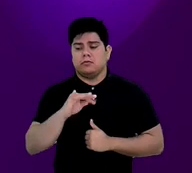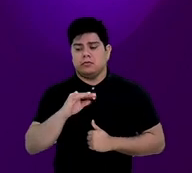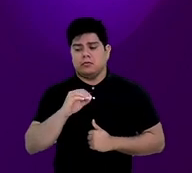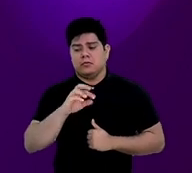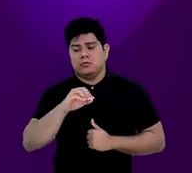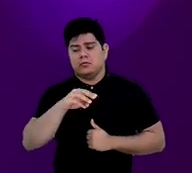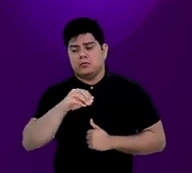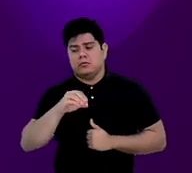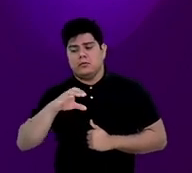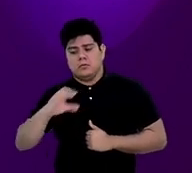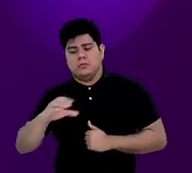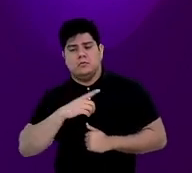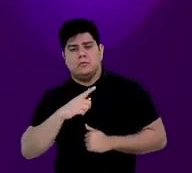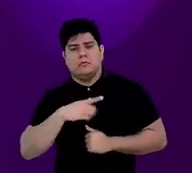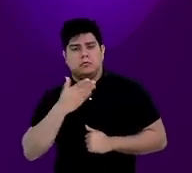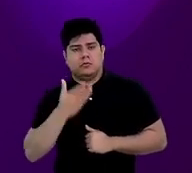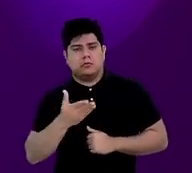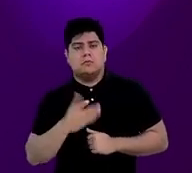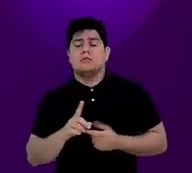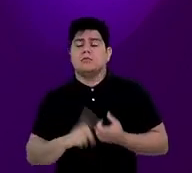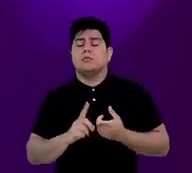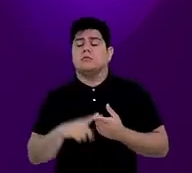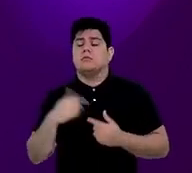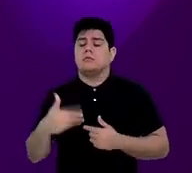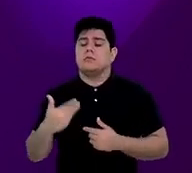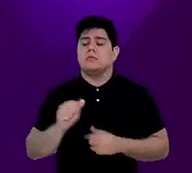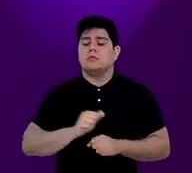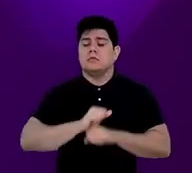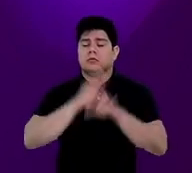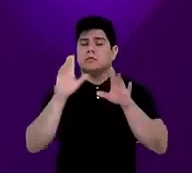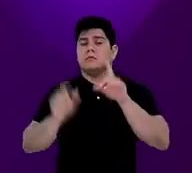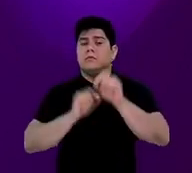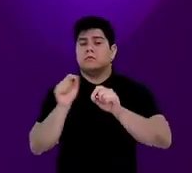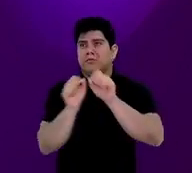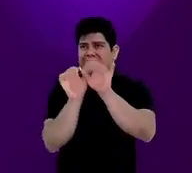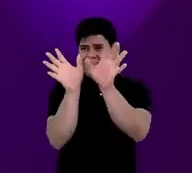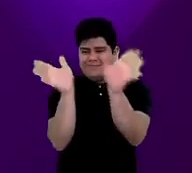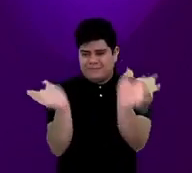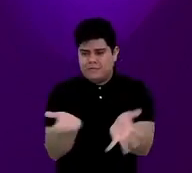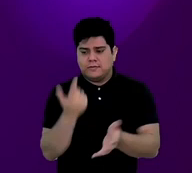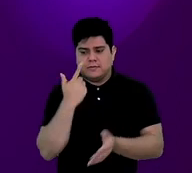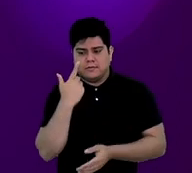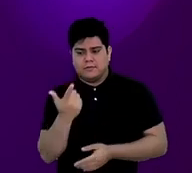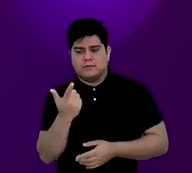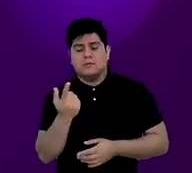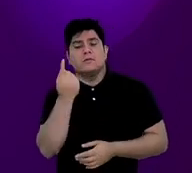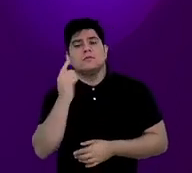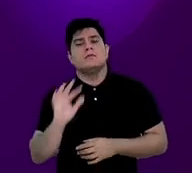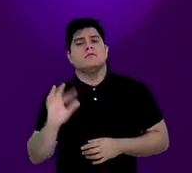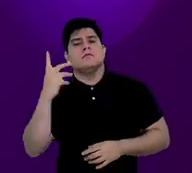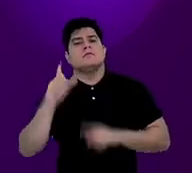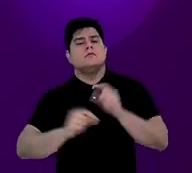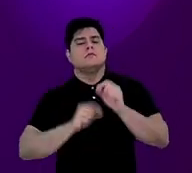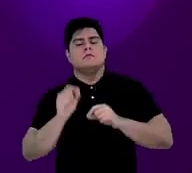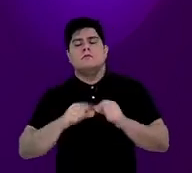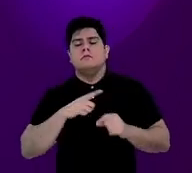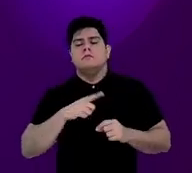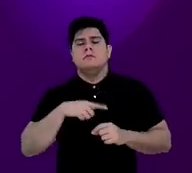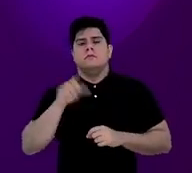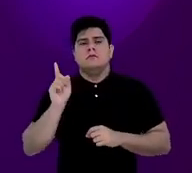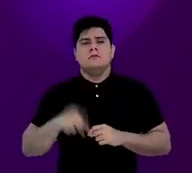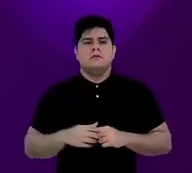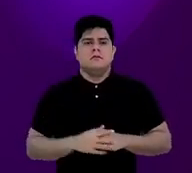becoming clear that one of the things that they are doing is activated these light and heat-gated ion